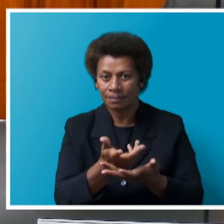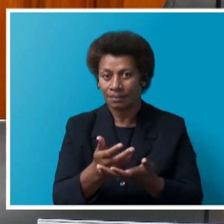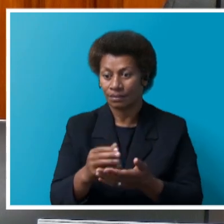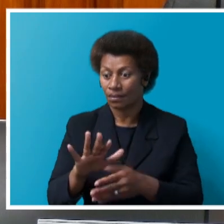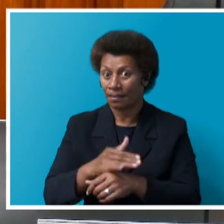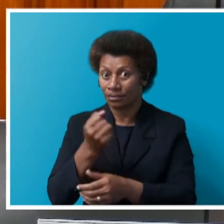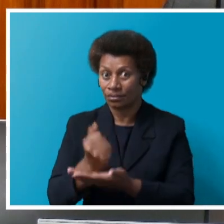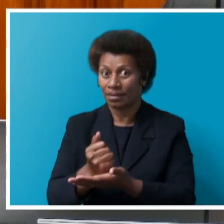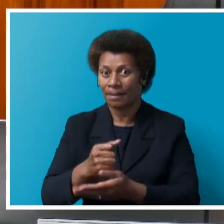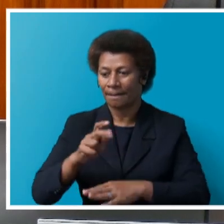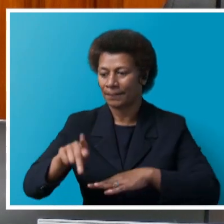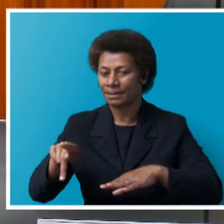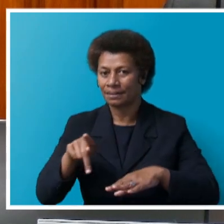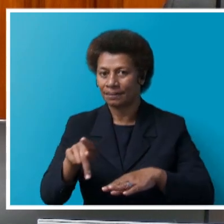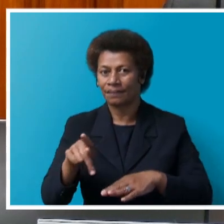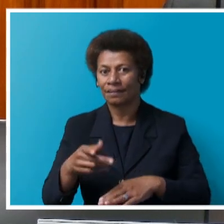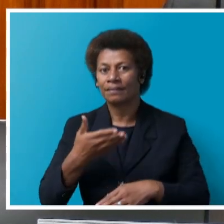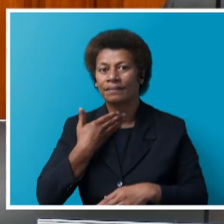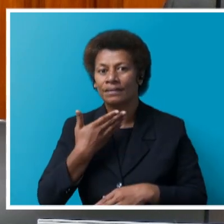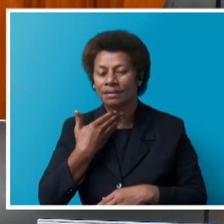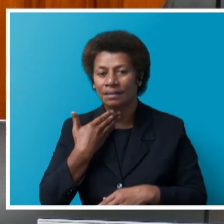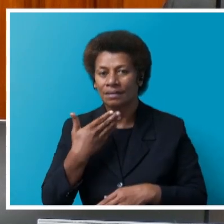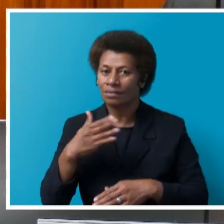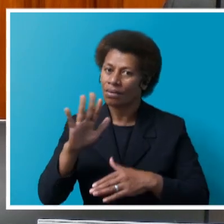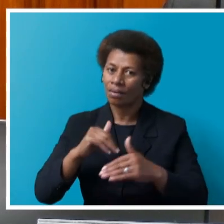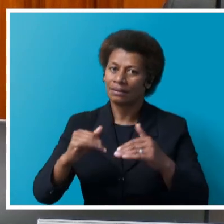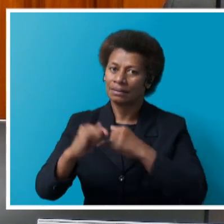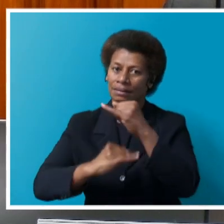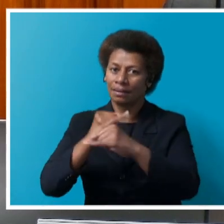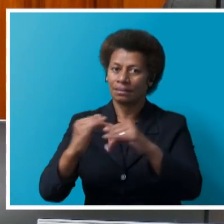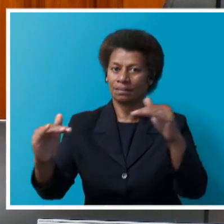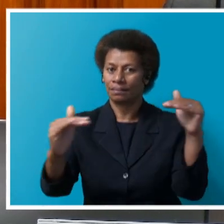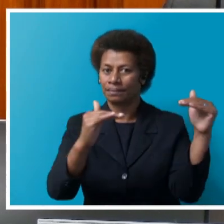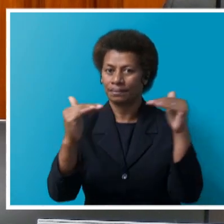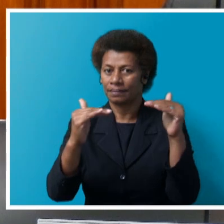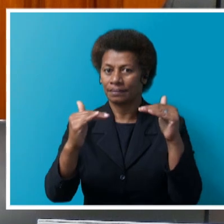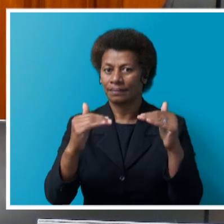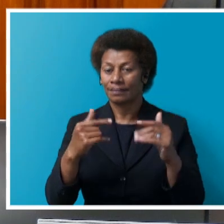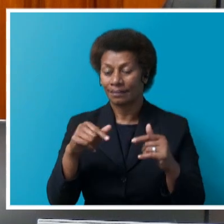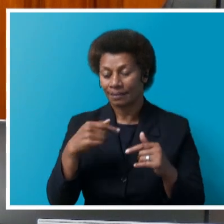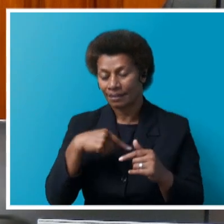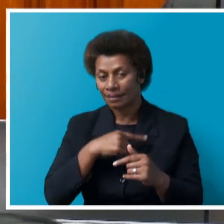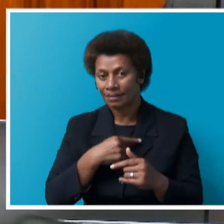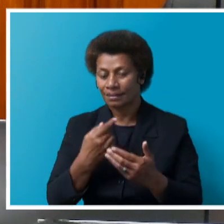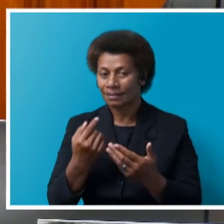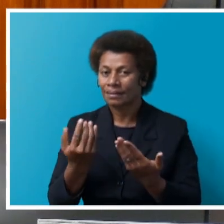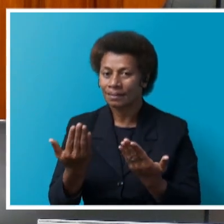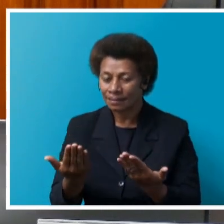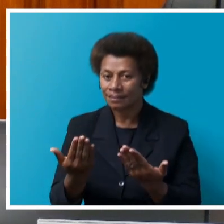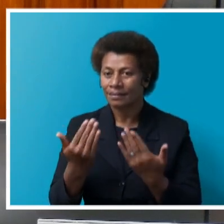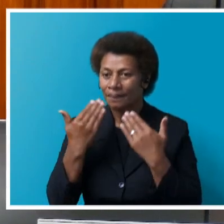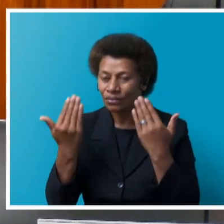Island nations are heard and amplified on the international stage. In this regard, we extend our appreciation to the Honourable Leader of the